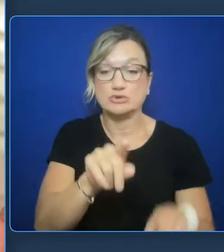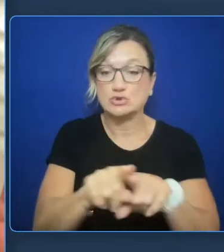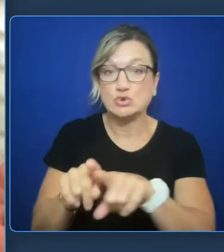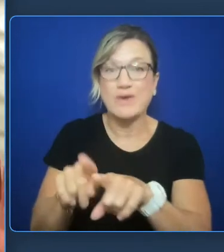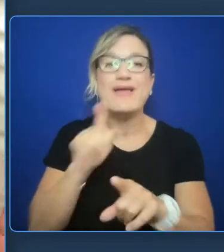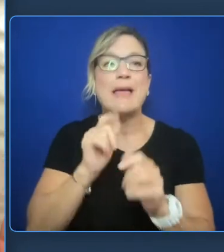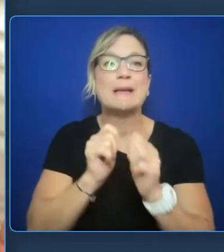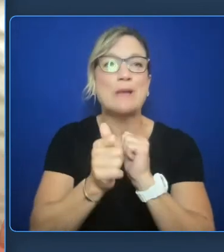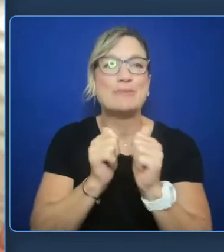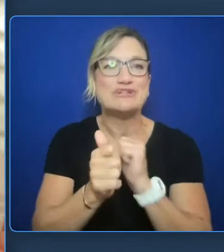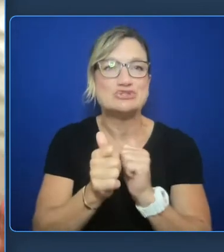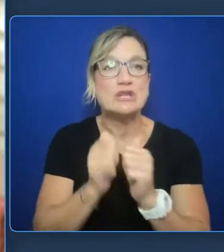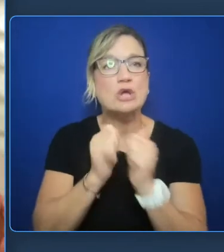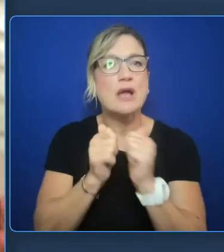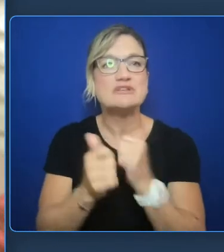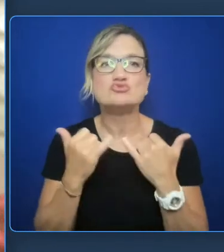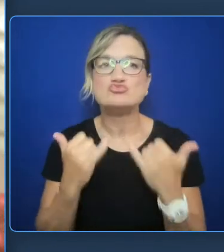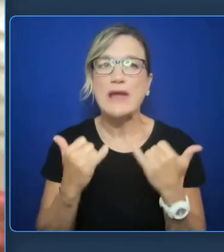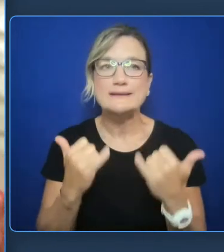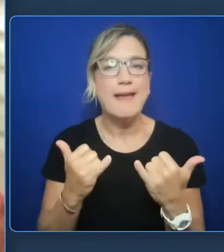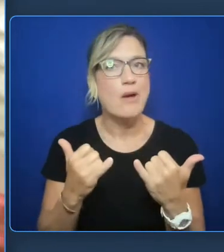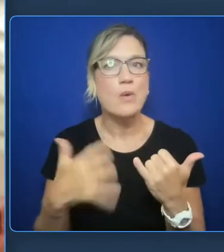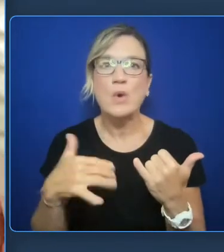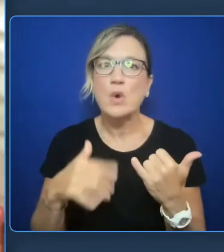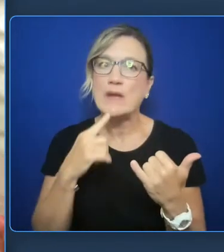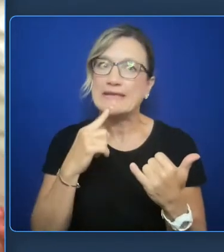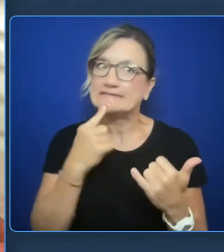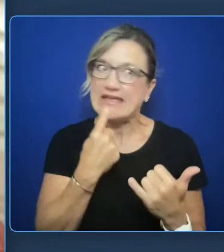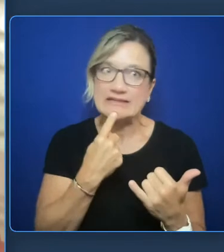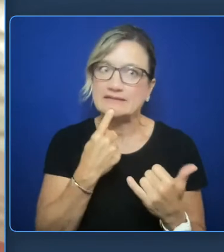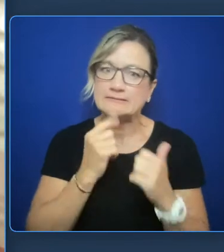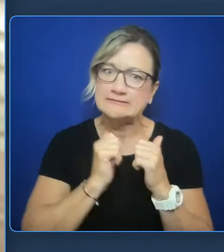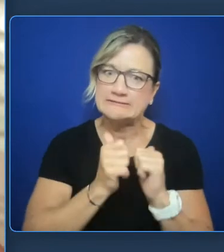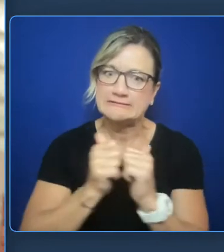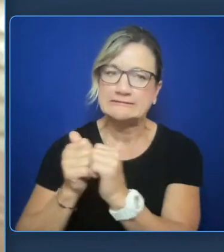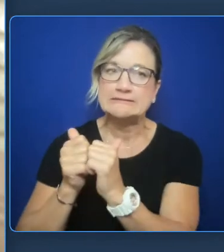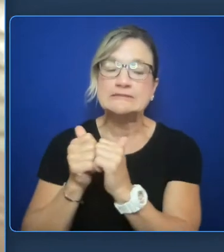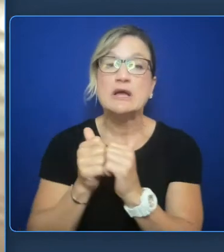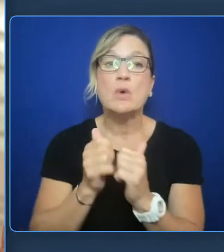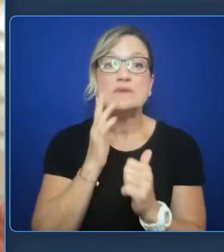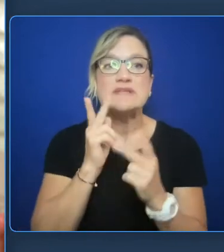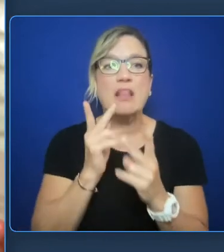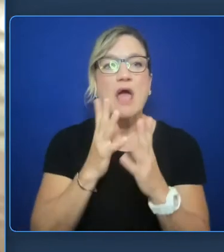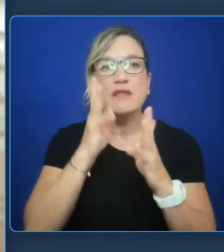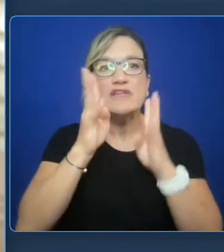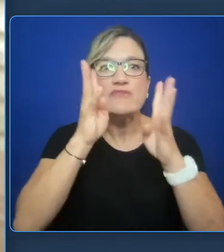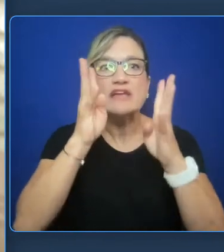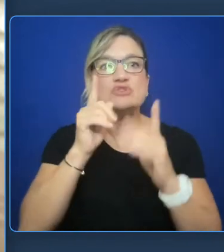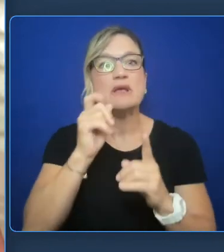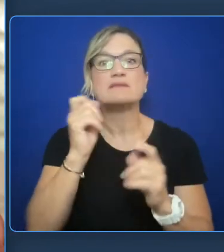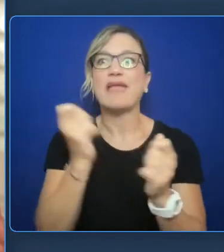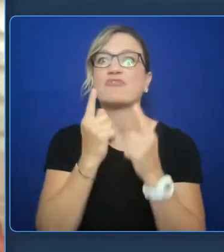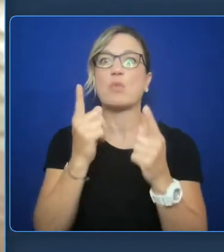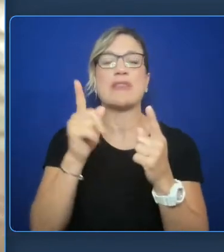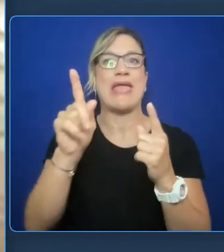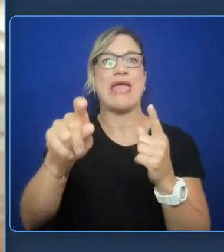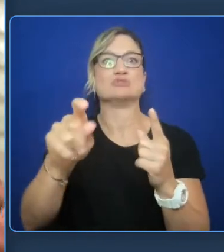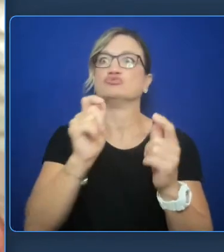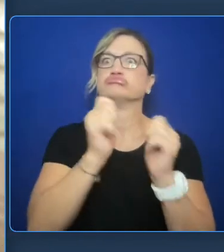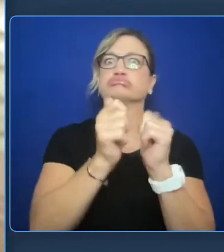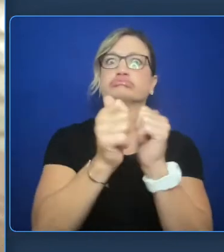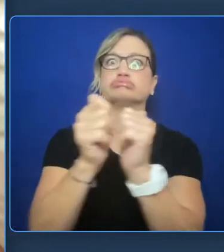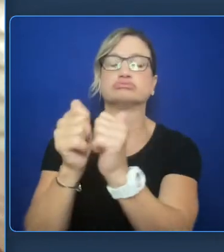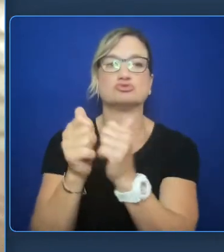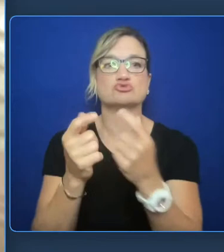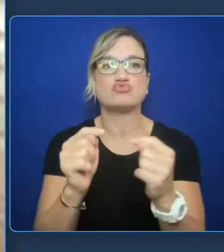competition. You know, the competition right now is going to be intense, and we're going to see a lot of innovation just because